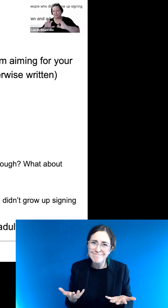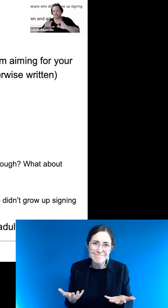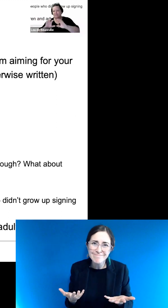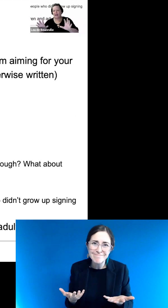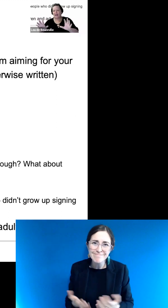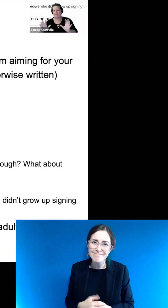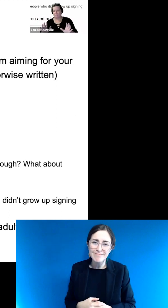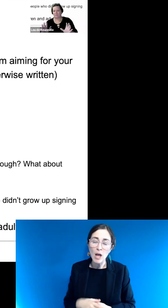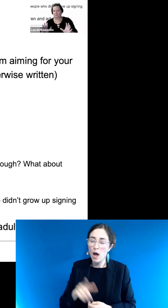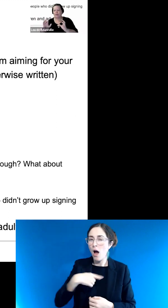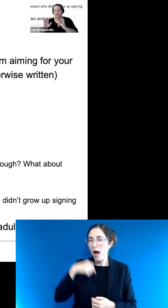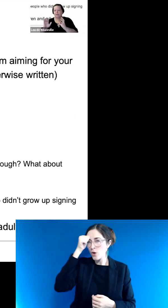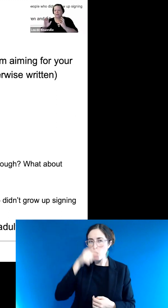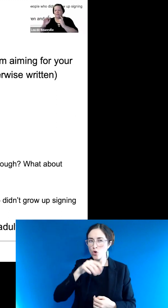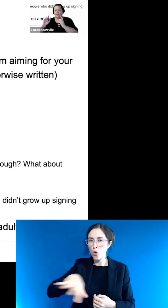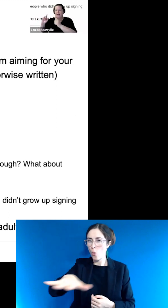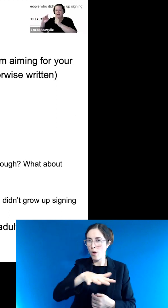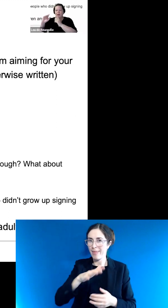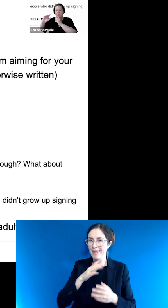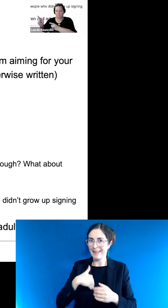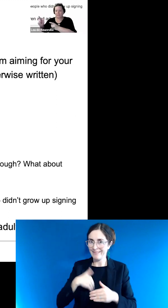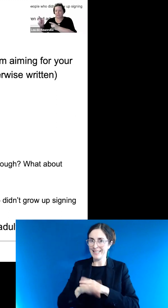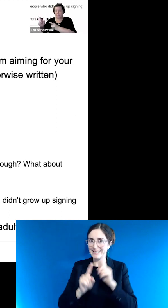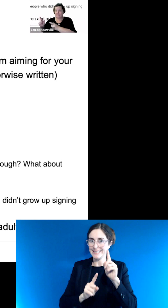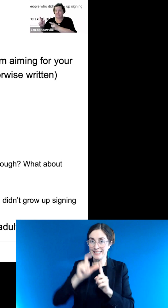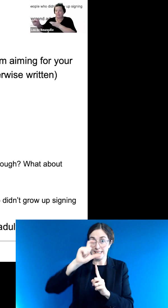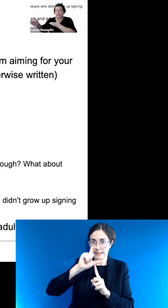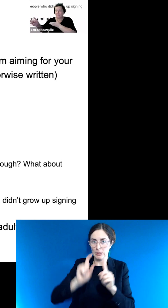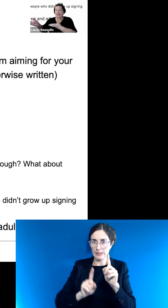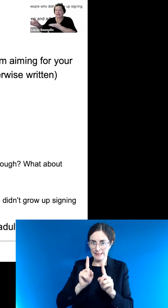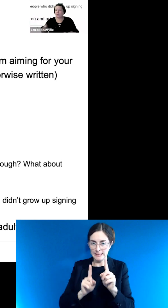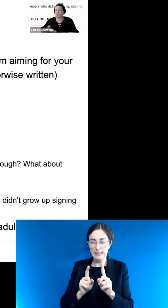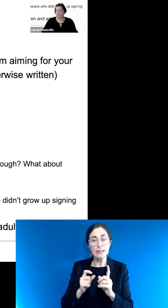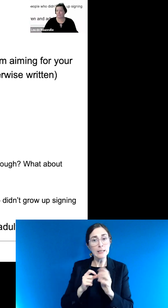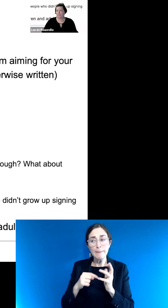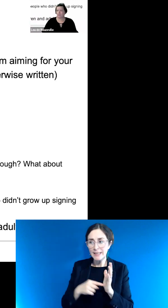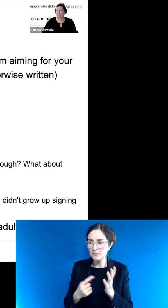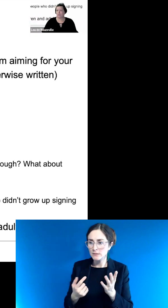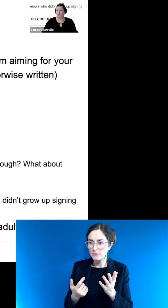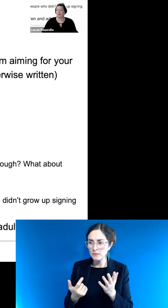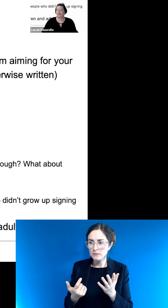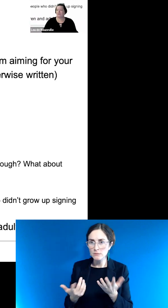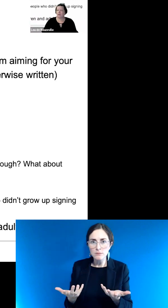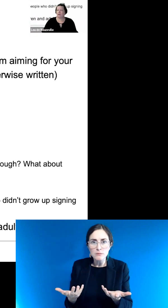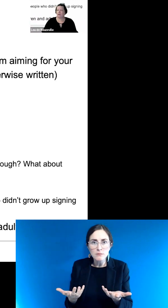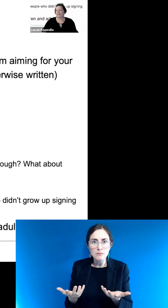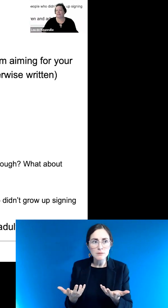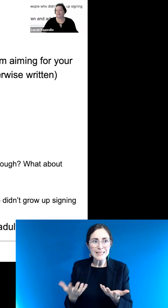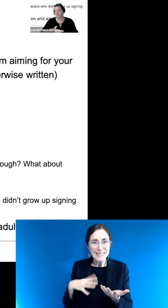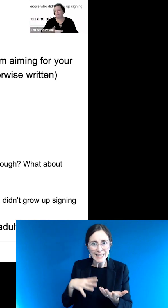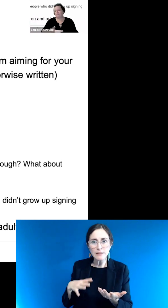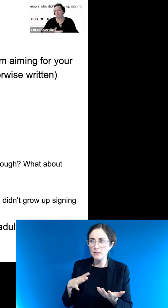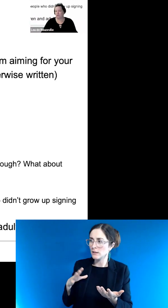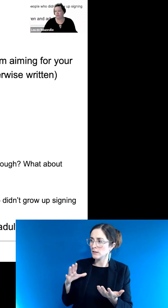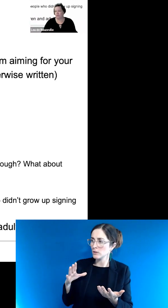city, I'm not saying I have the solution, but they have a huge bunch of kids that they can have a fluent conversation with, not a